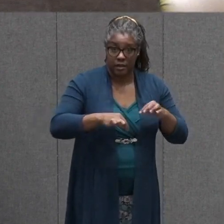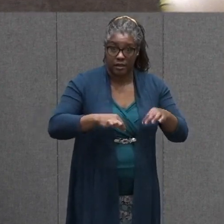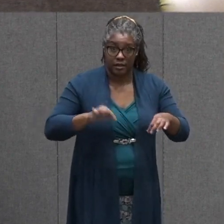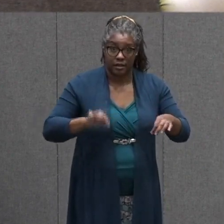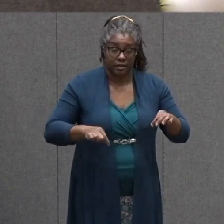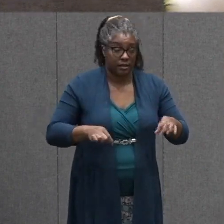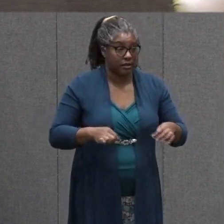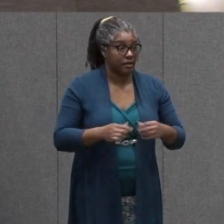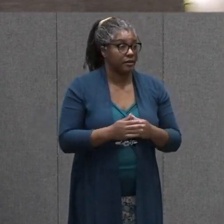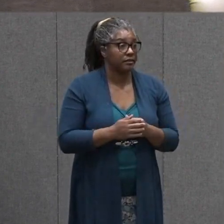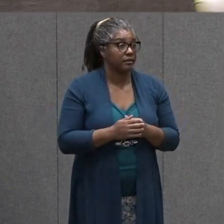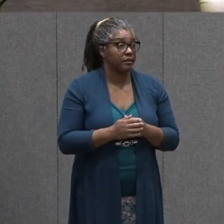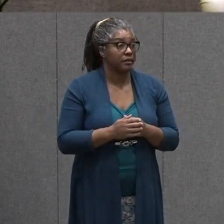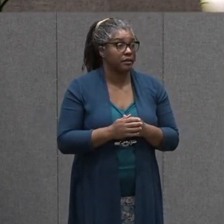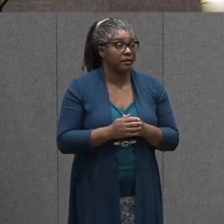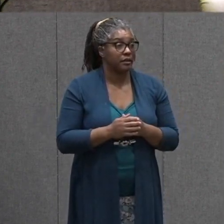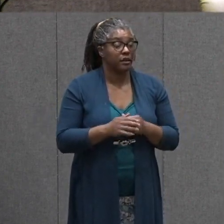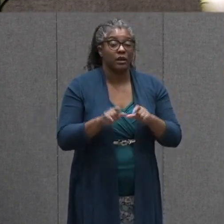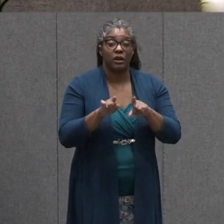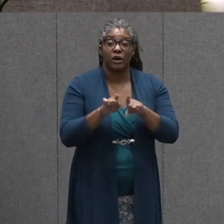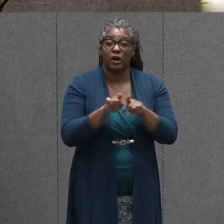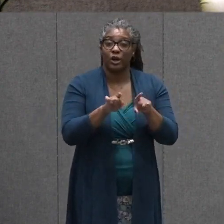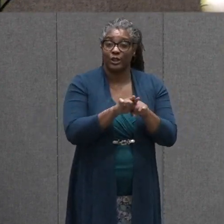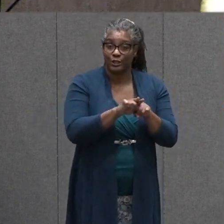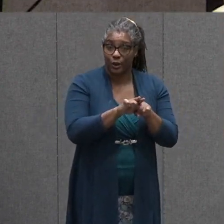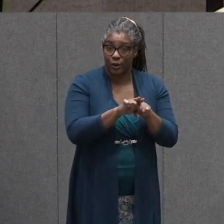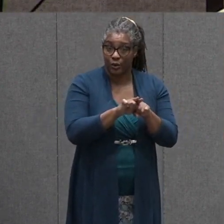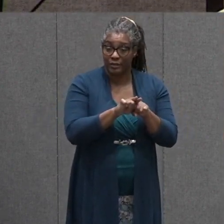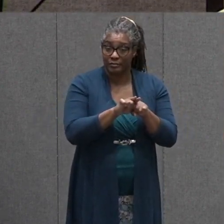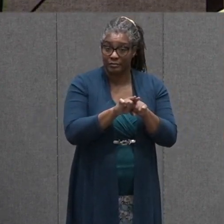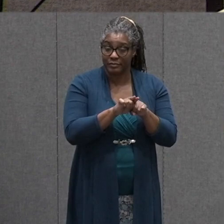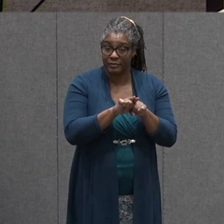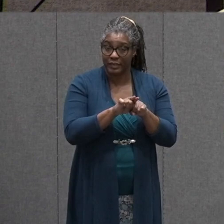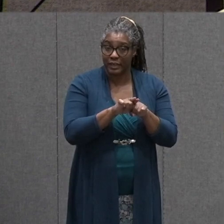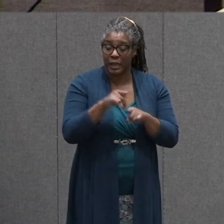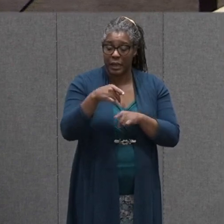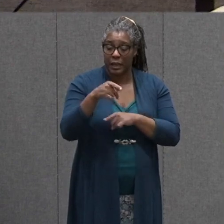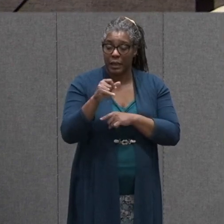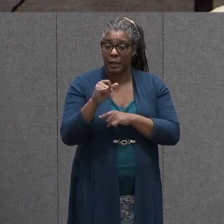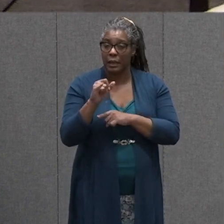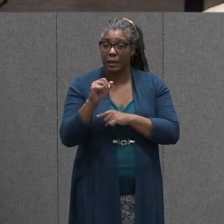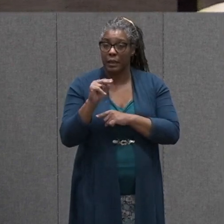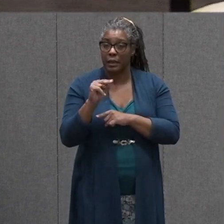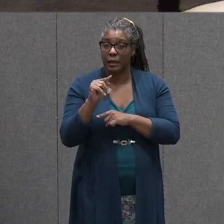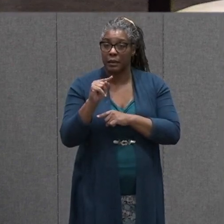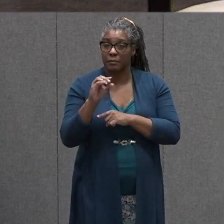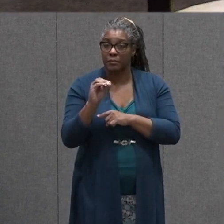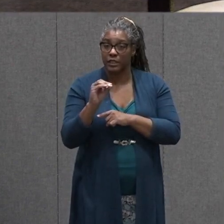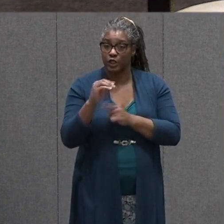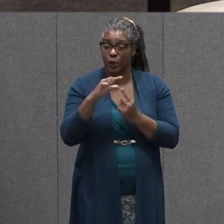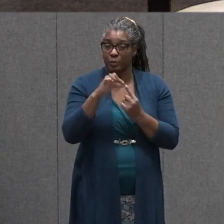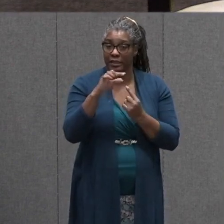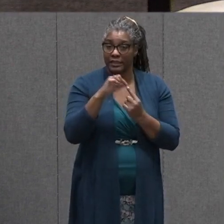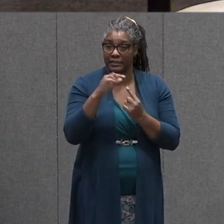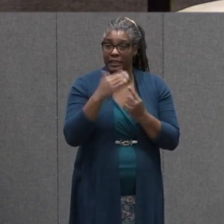The rest of the seeds fly on by, but the tiny seed does not go as fast as the others.